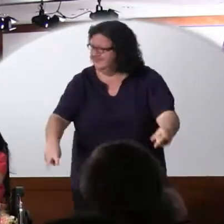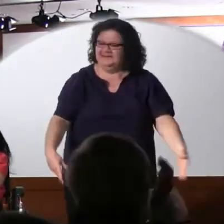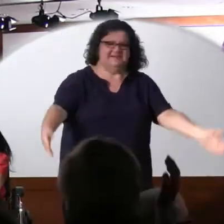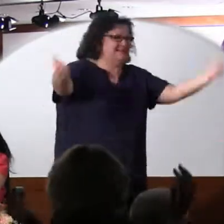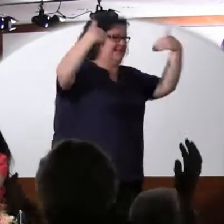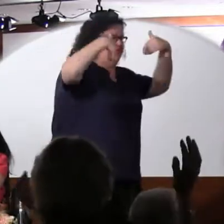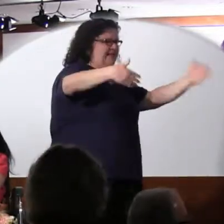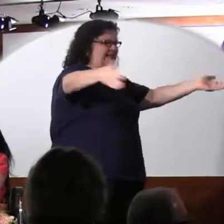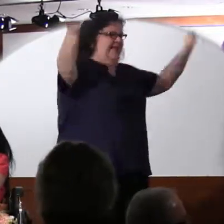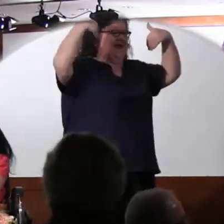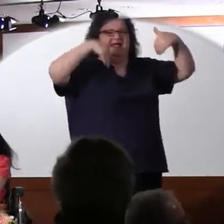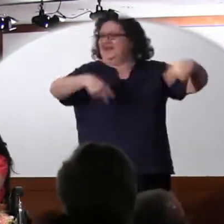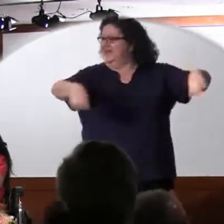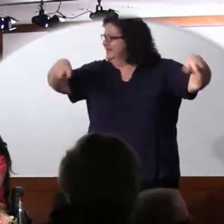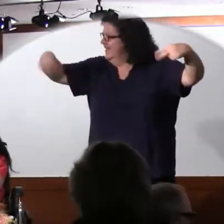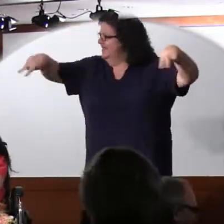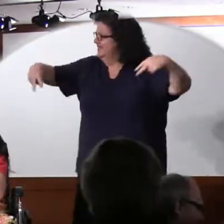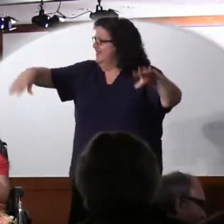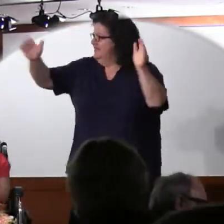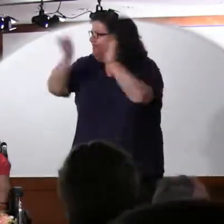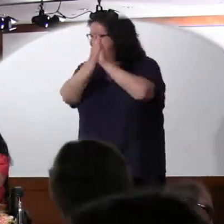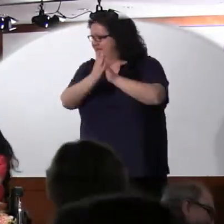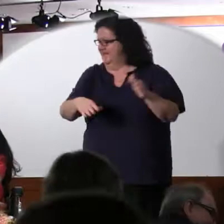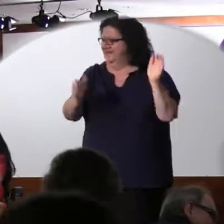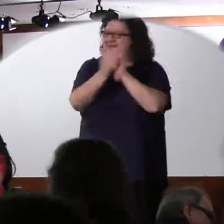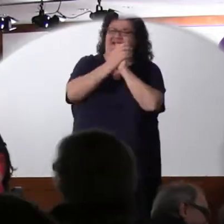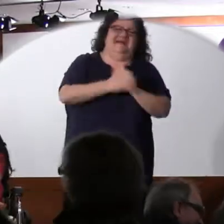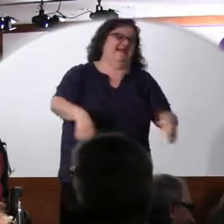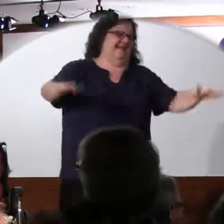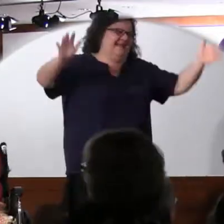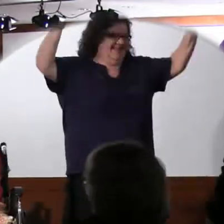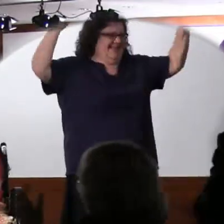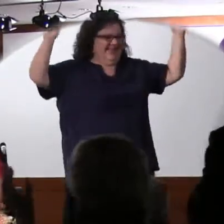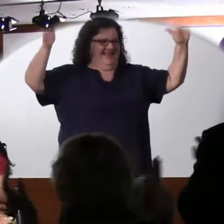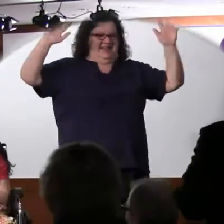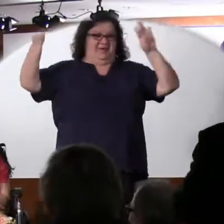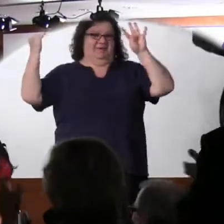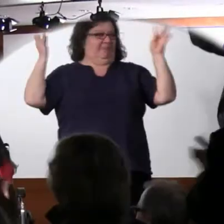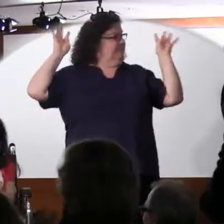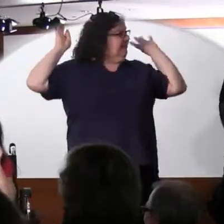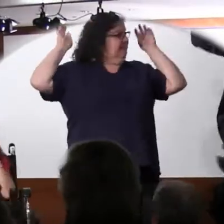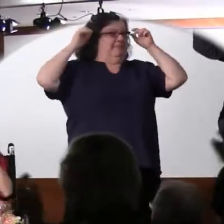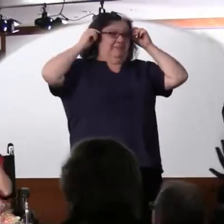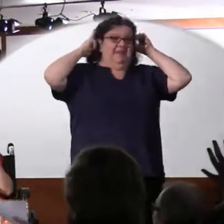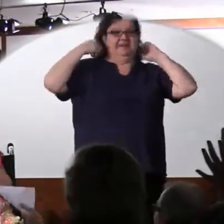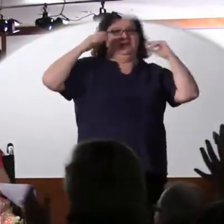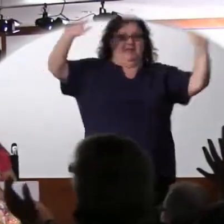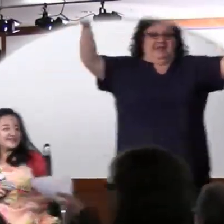You guys want to come up here? Yes, of course. I'm lonely up here.